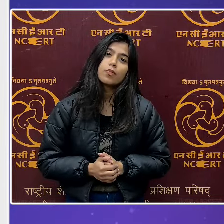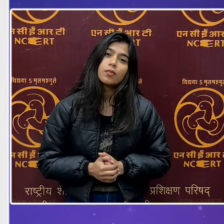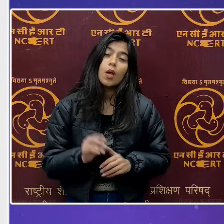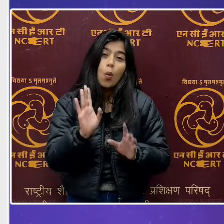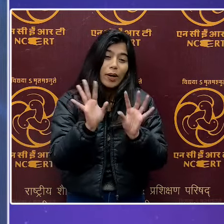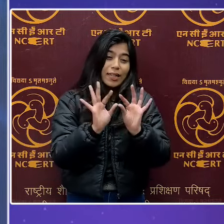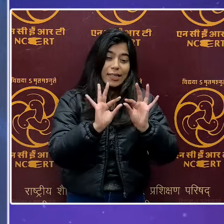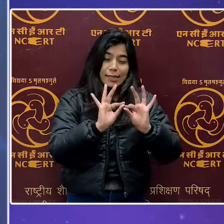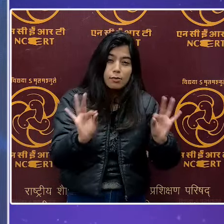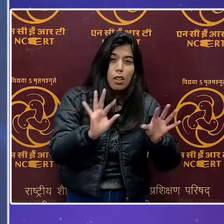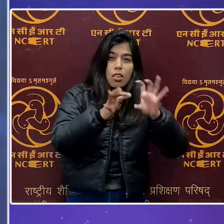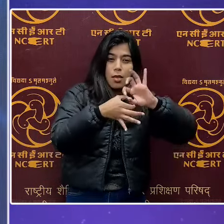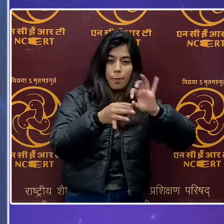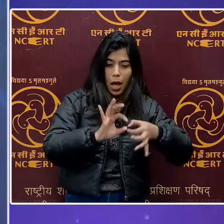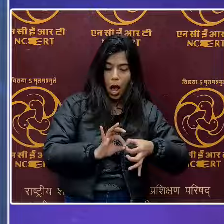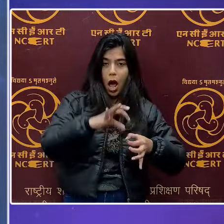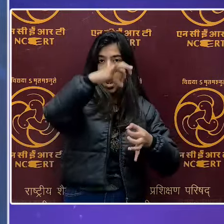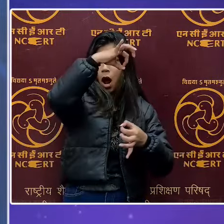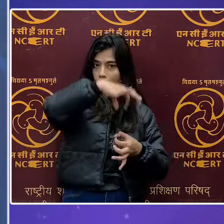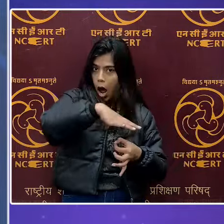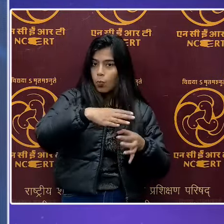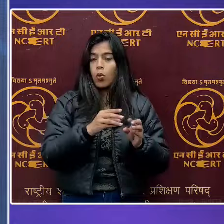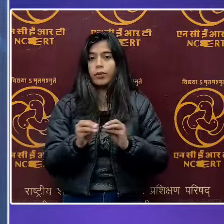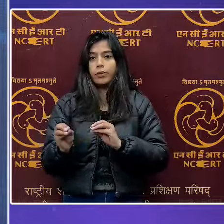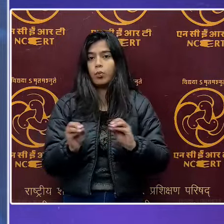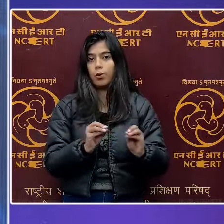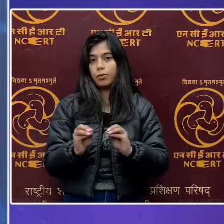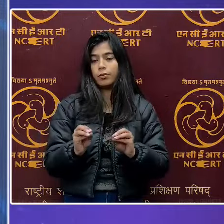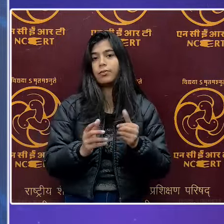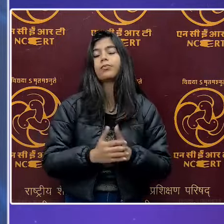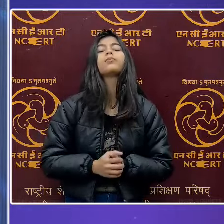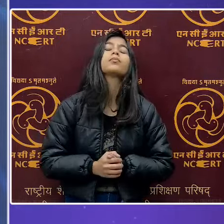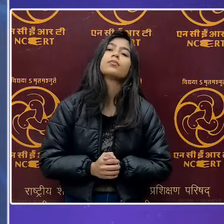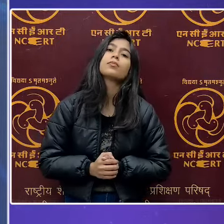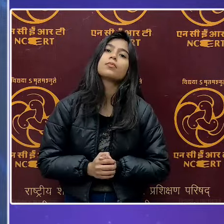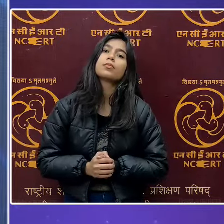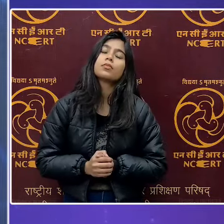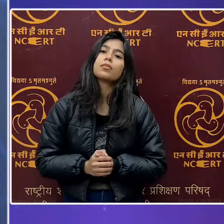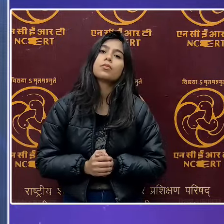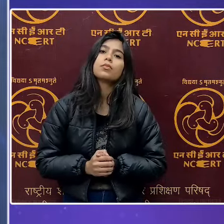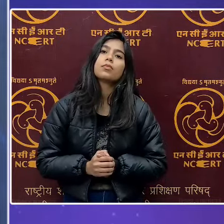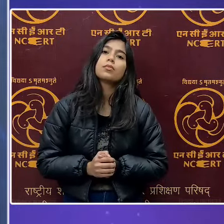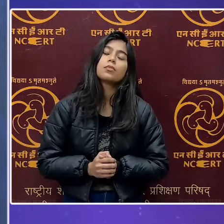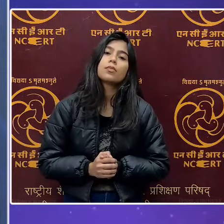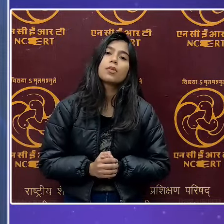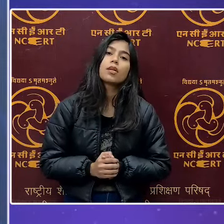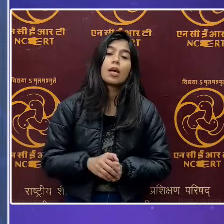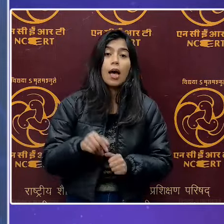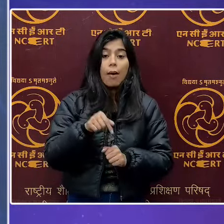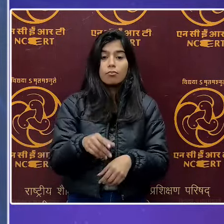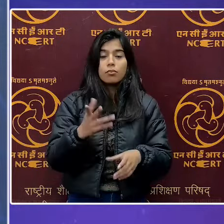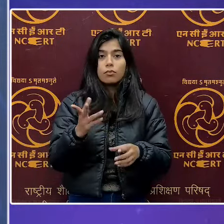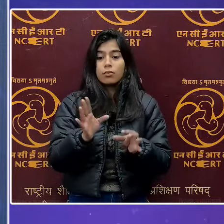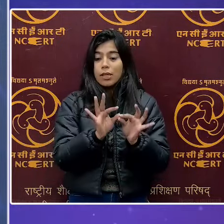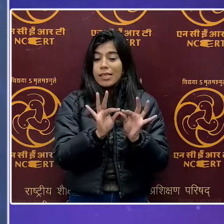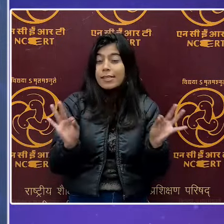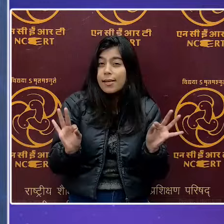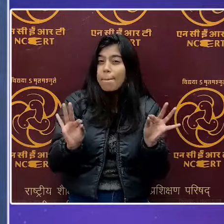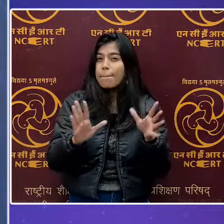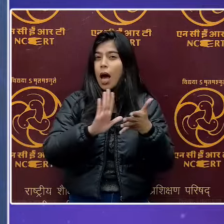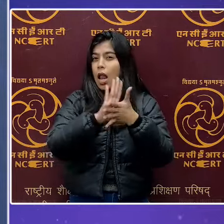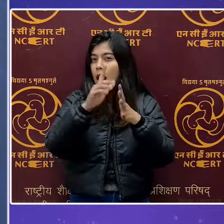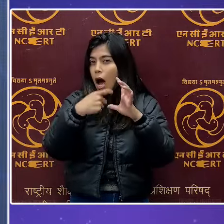simple harmonic motion? That will be in the next topic. Which motion you call as a simple harmonic? Now, simple